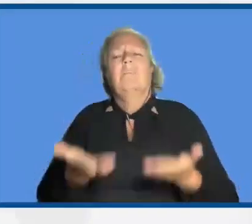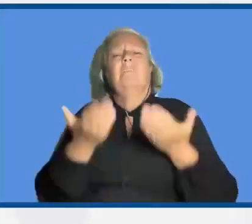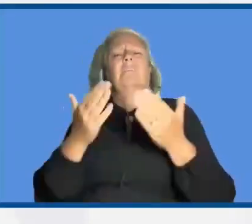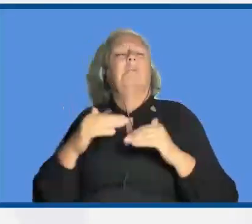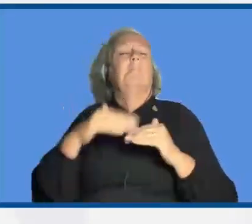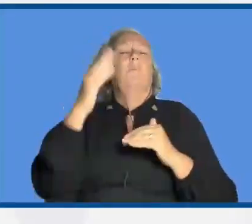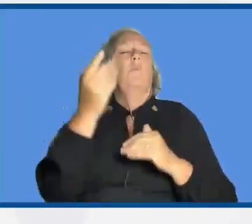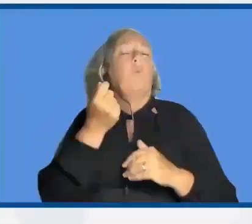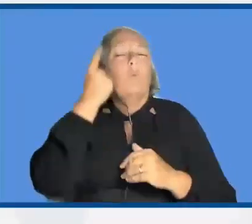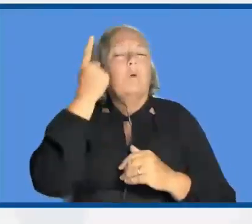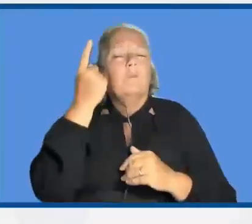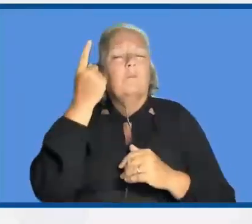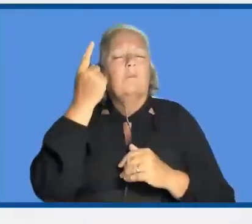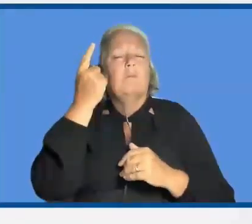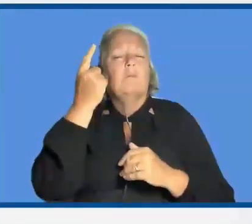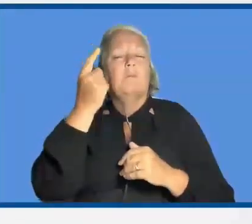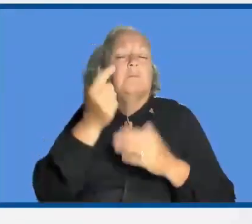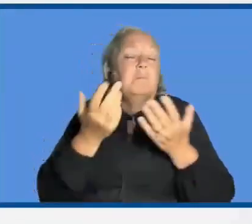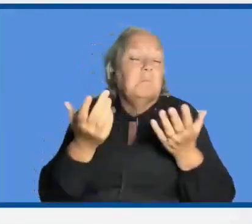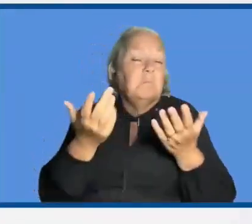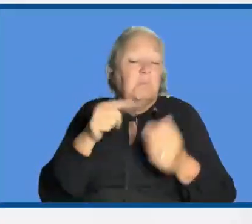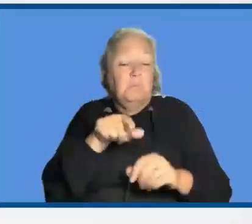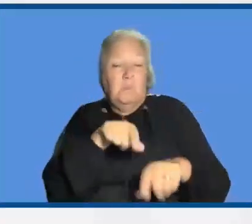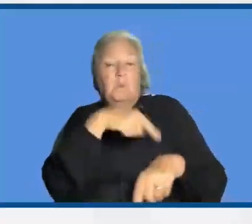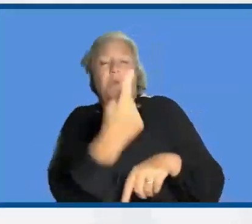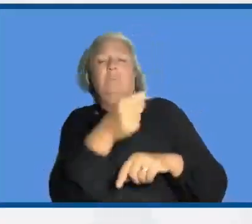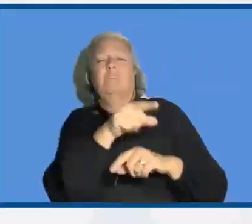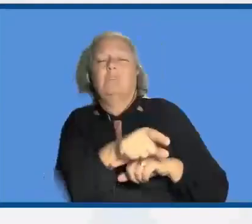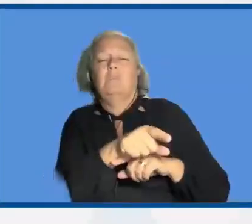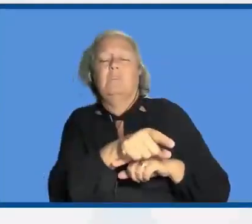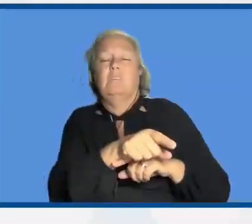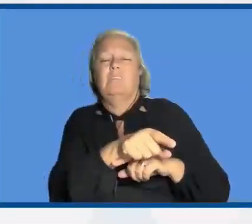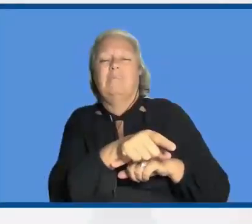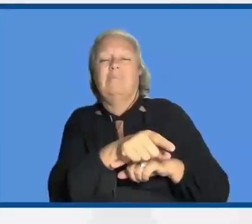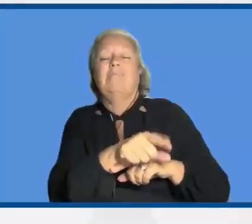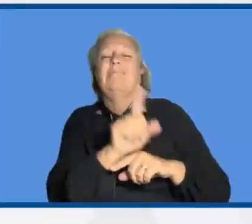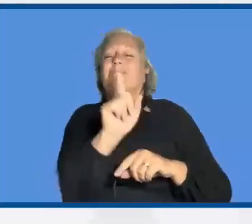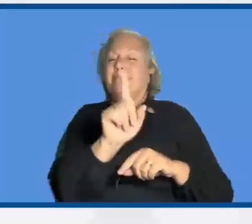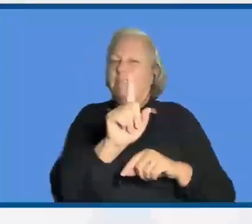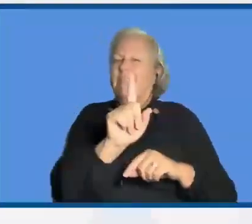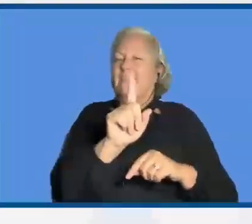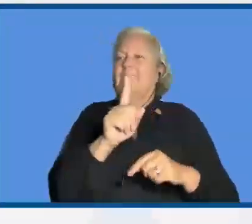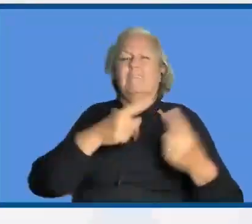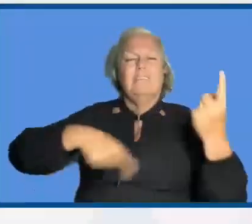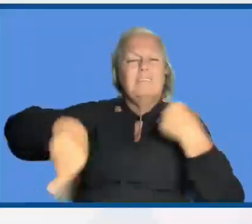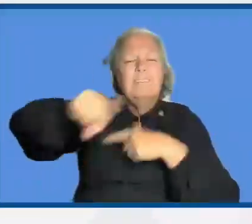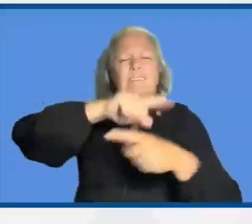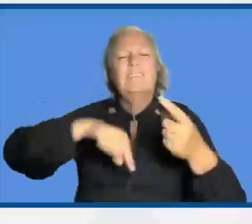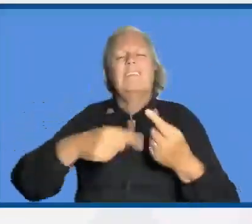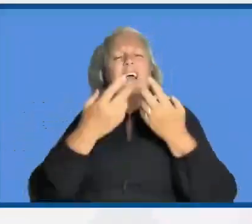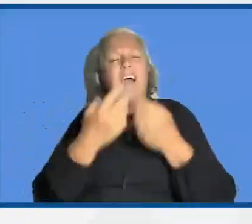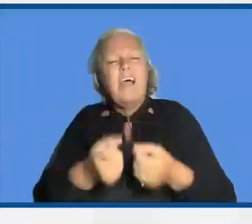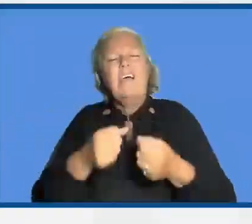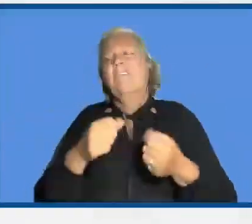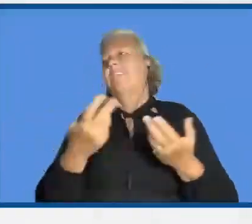is no other option than that. The world has just given us a lot of signs and signals that are